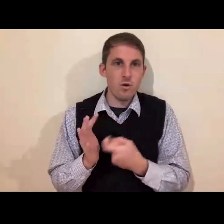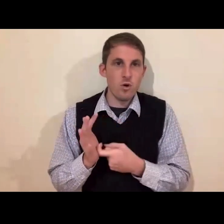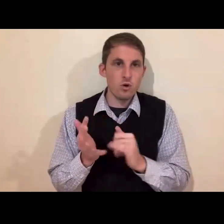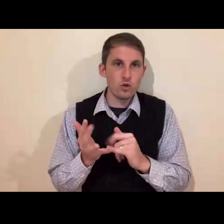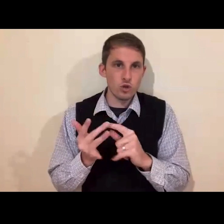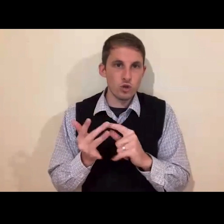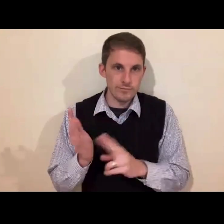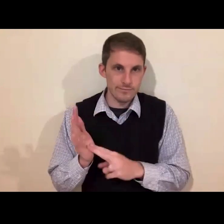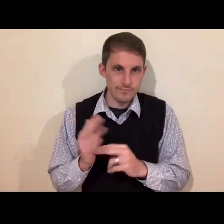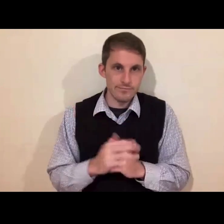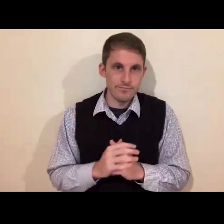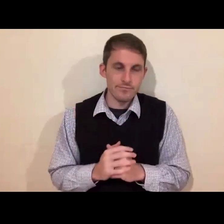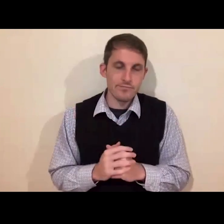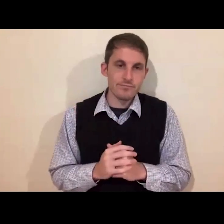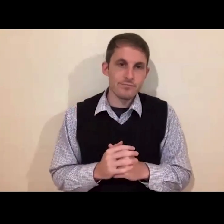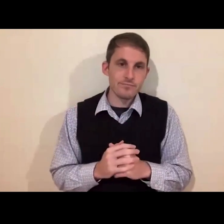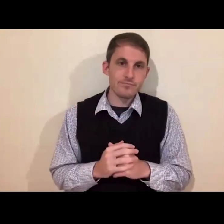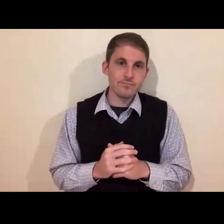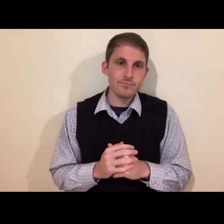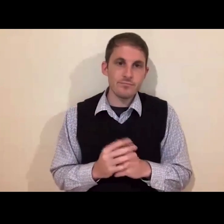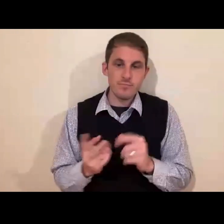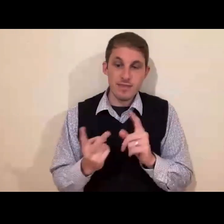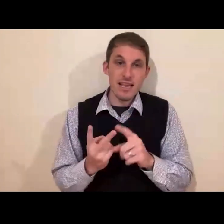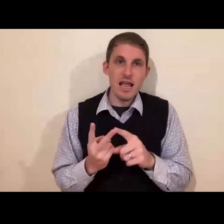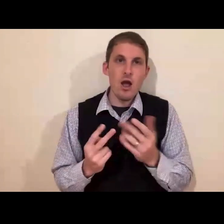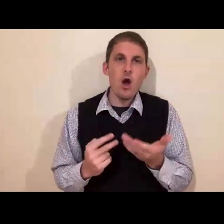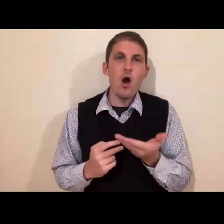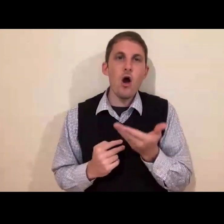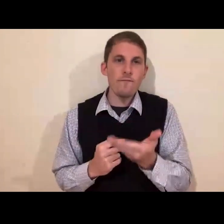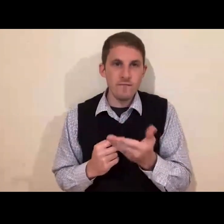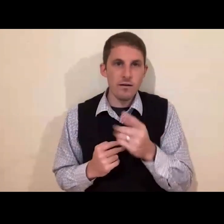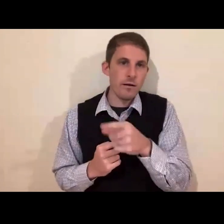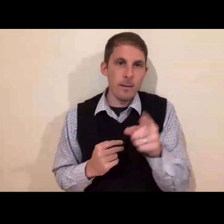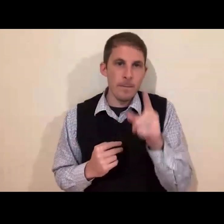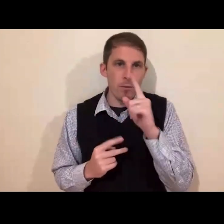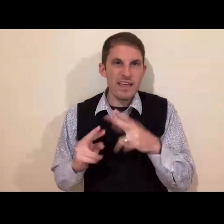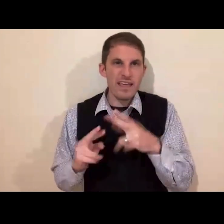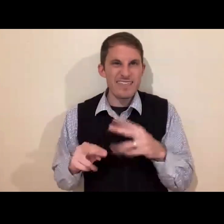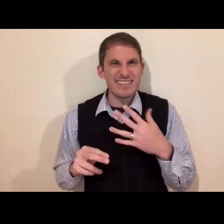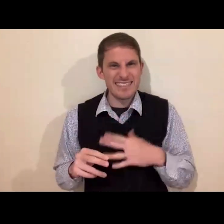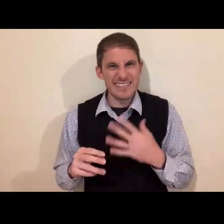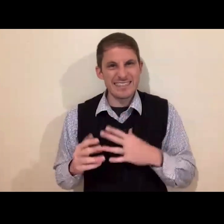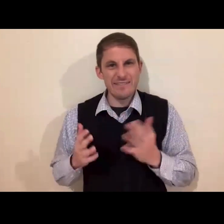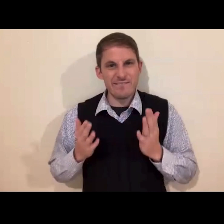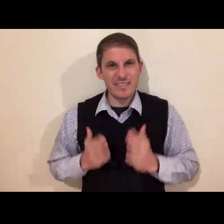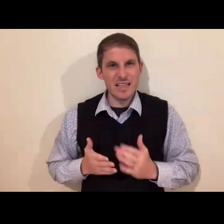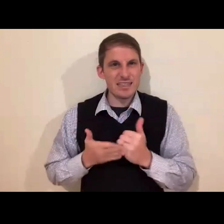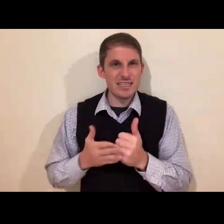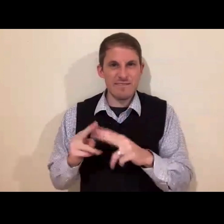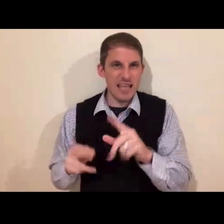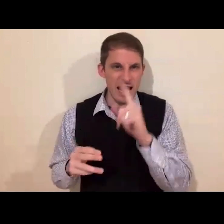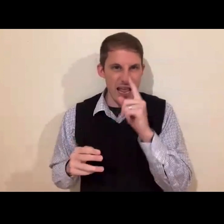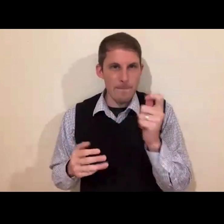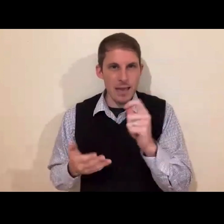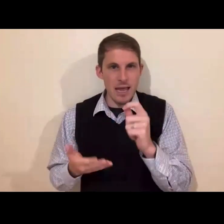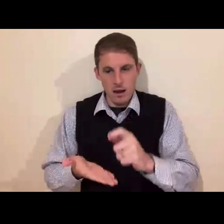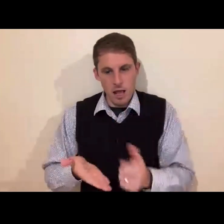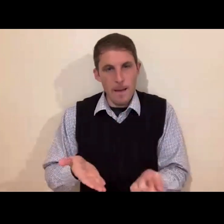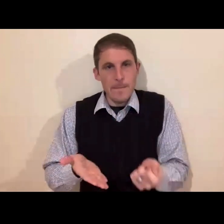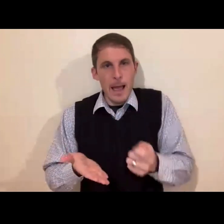as being offered to people who require largely physical assistance. So it might be that they can't hold the pen, they